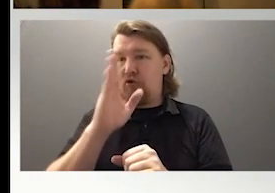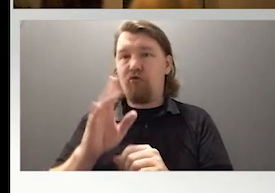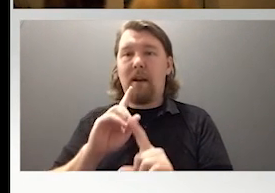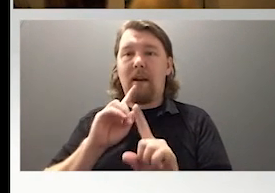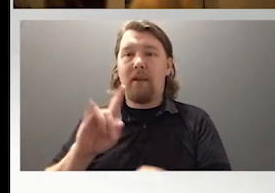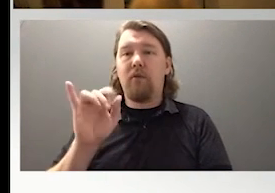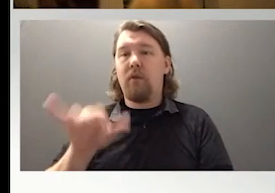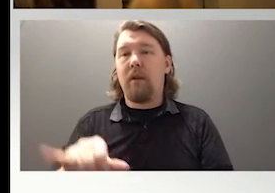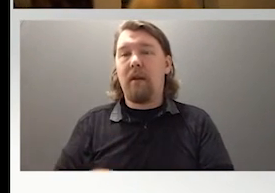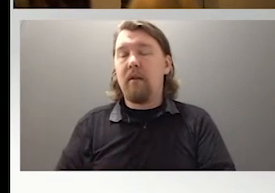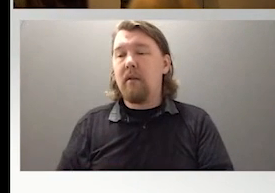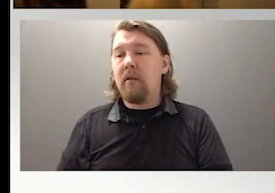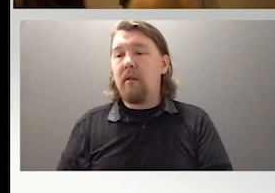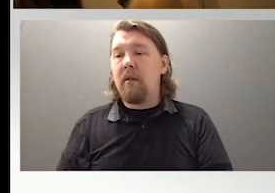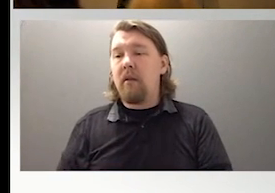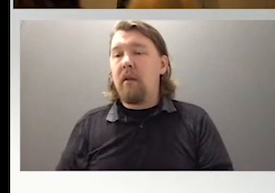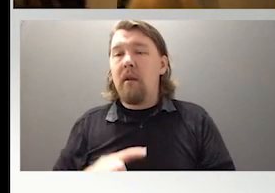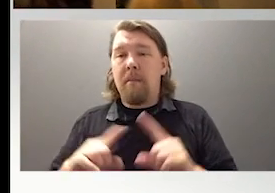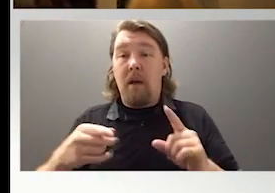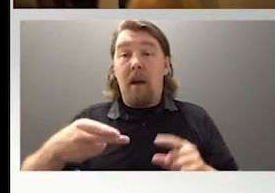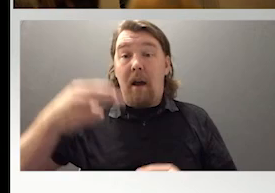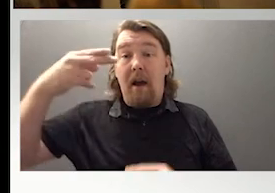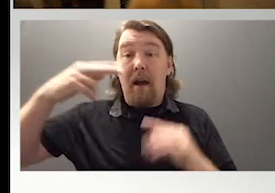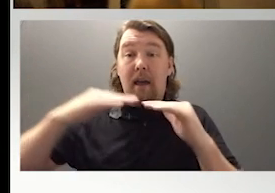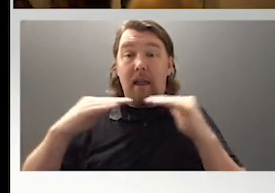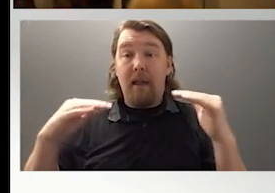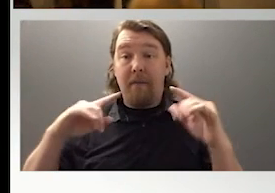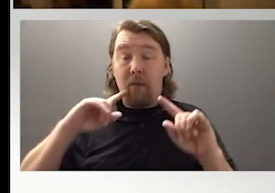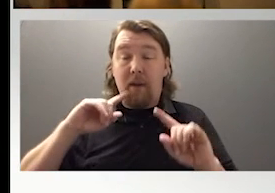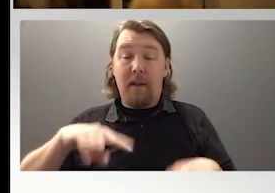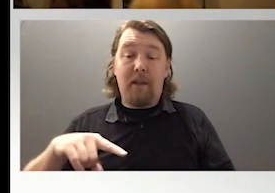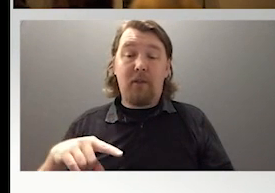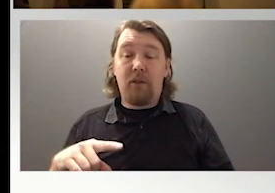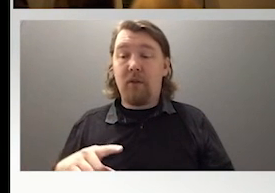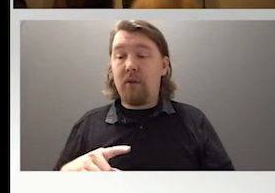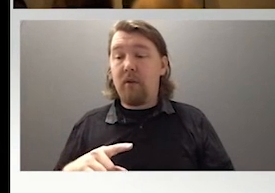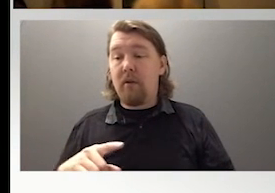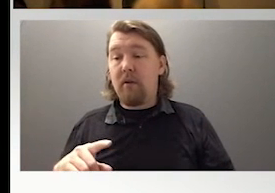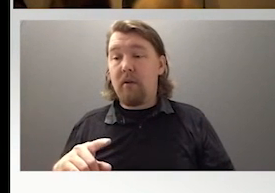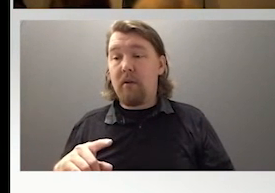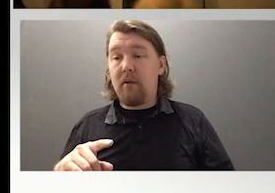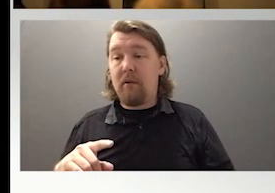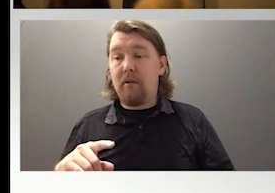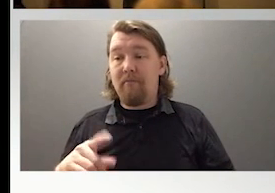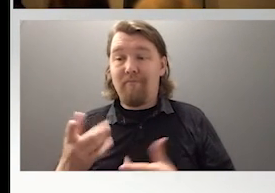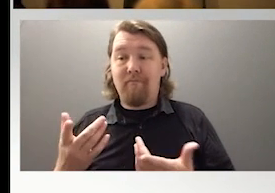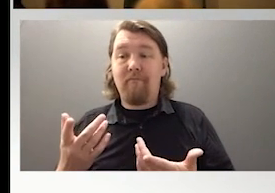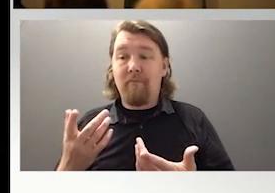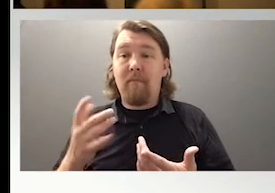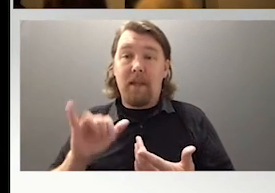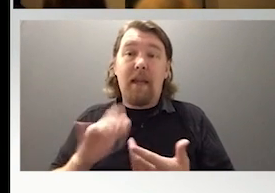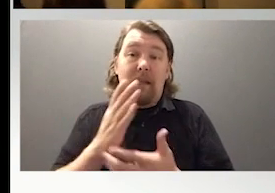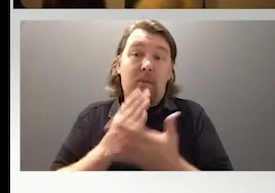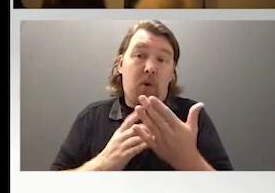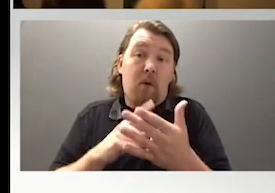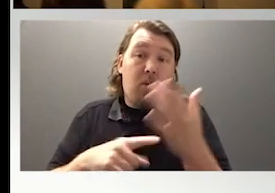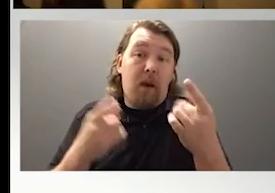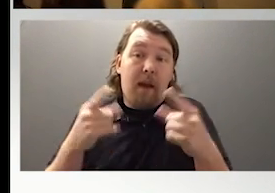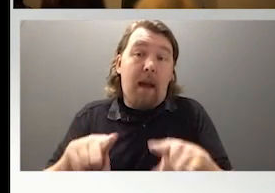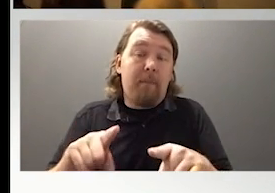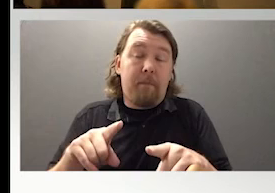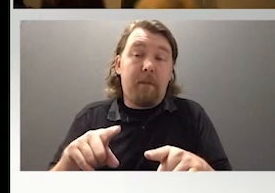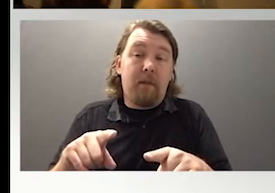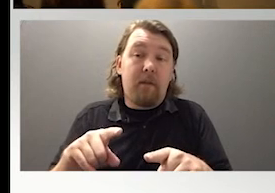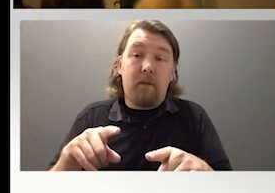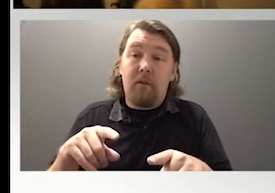But the high-level answer is that, you know, that's part of what happens